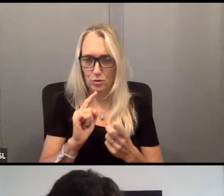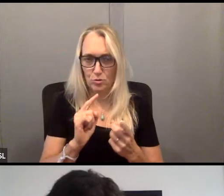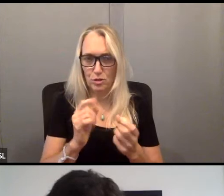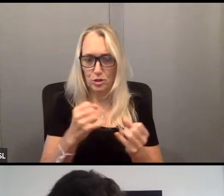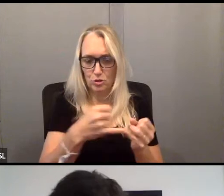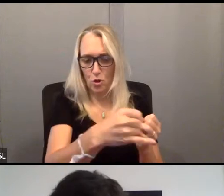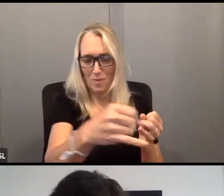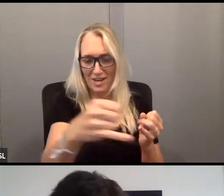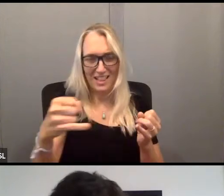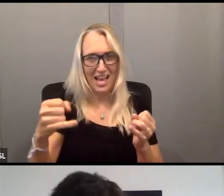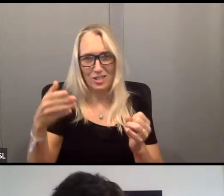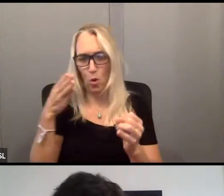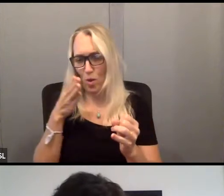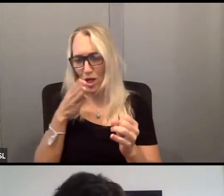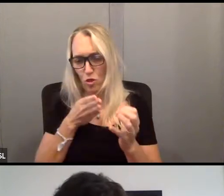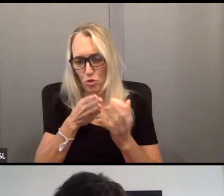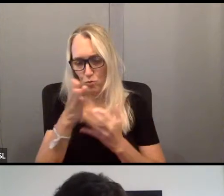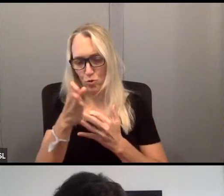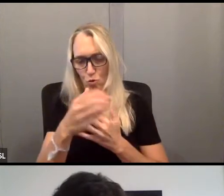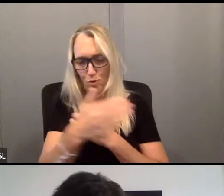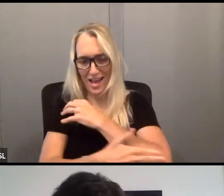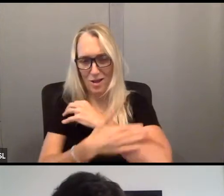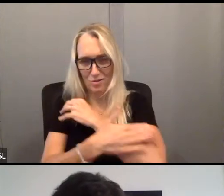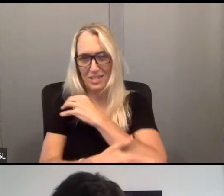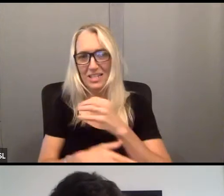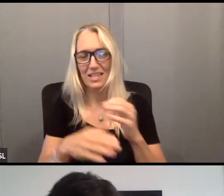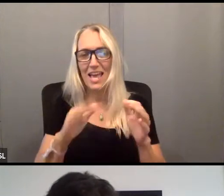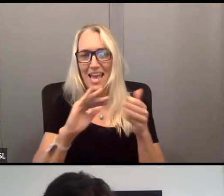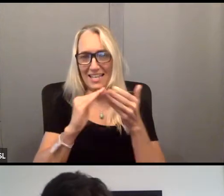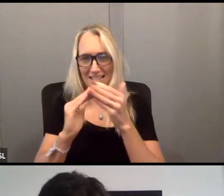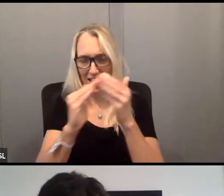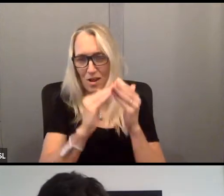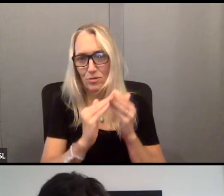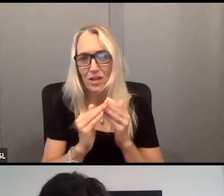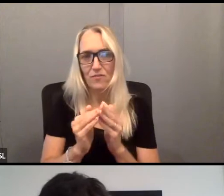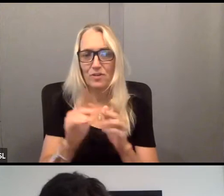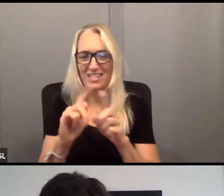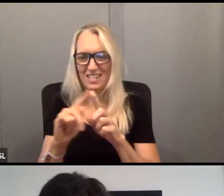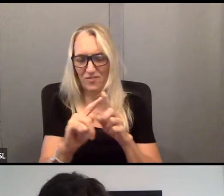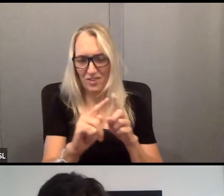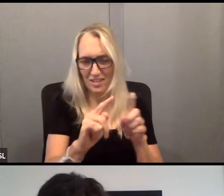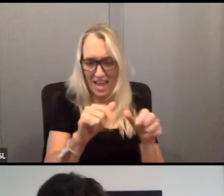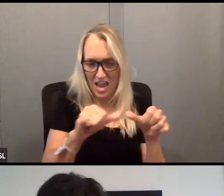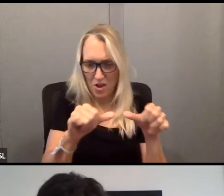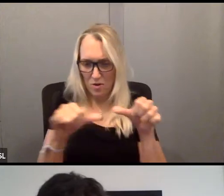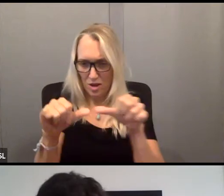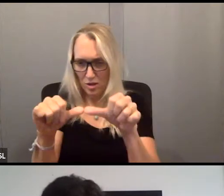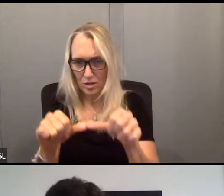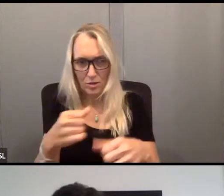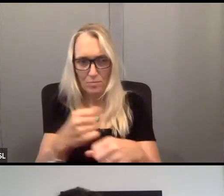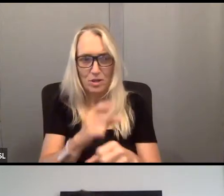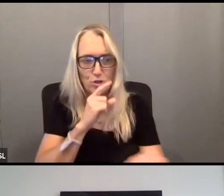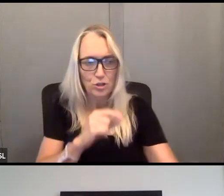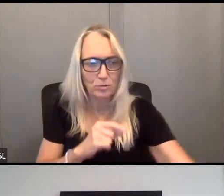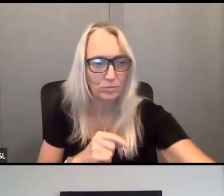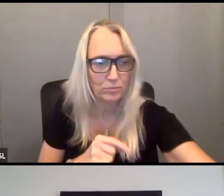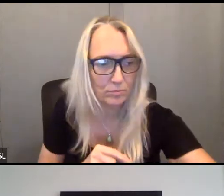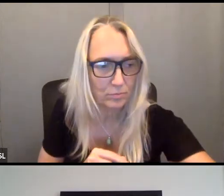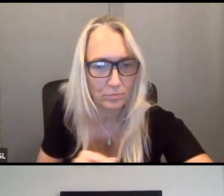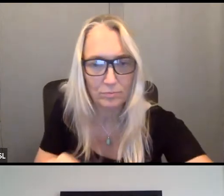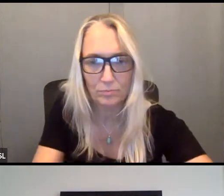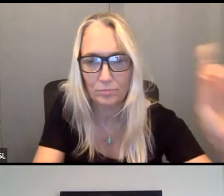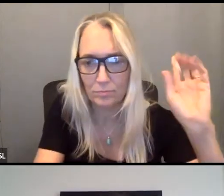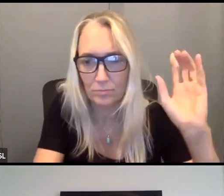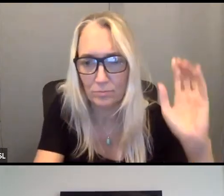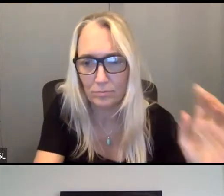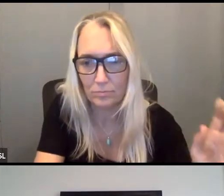cut through counties, municipalities, or communities of interest. And the Commission is committed to applying these principles while we